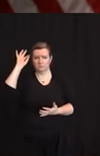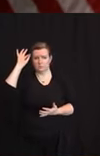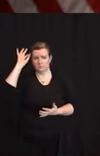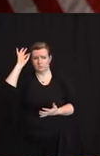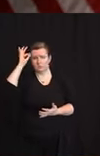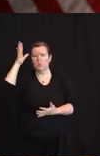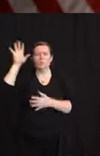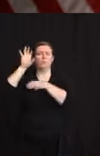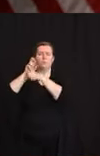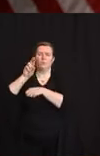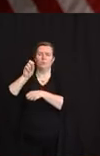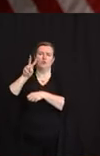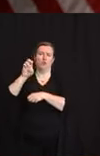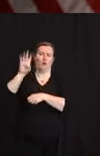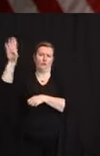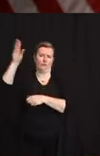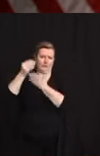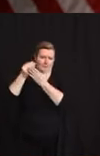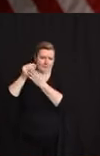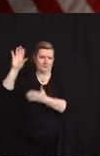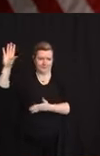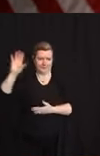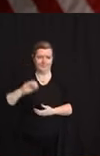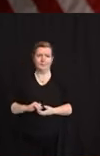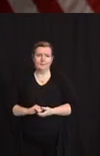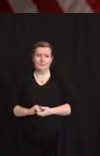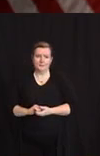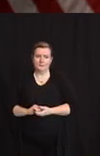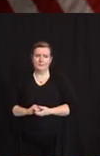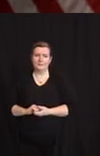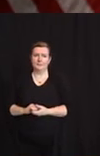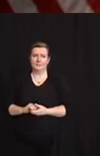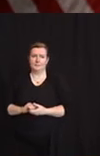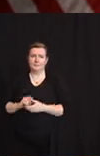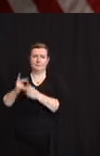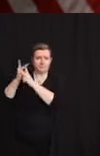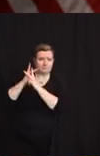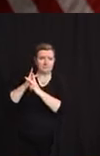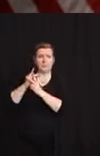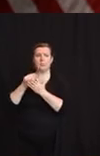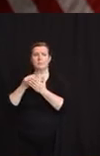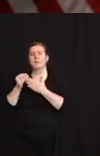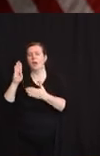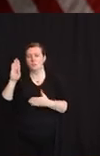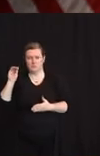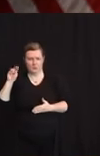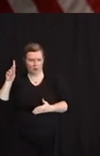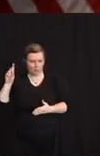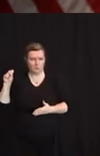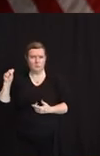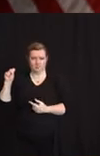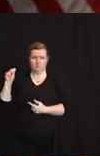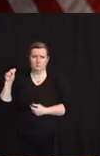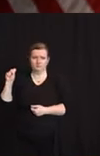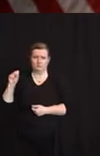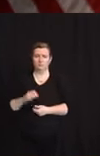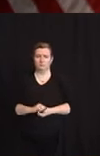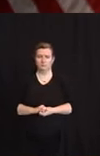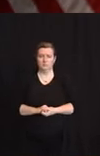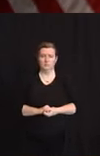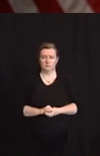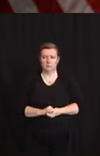facility to buy municipal bonds. We've got a leadership meeting actually just after this. We have had good conversations on that. Too early to